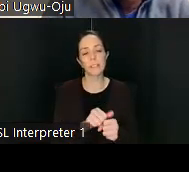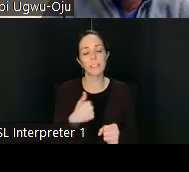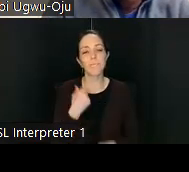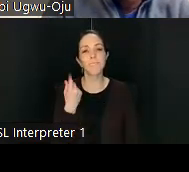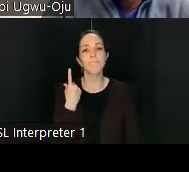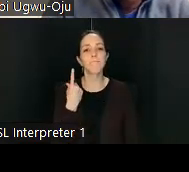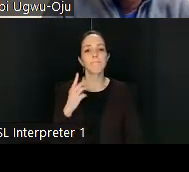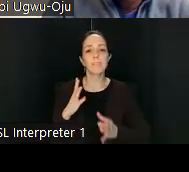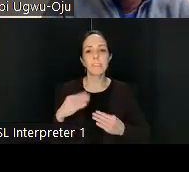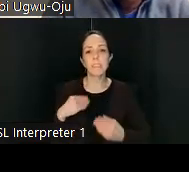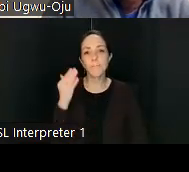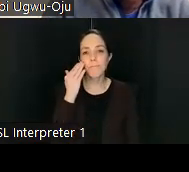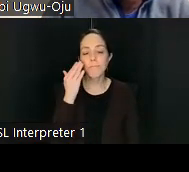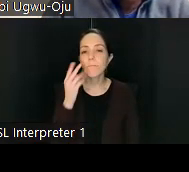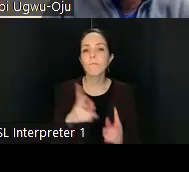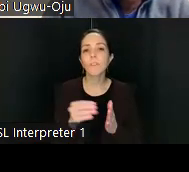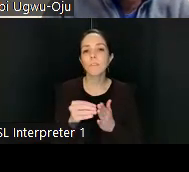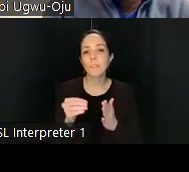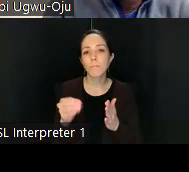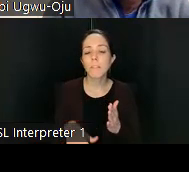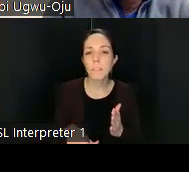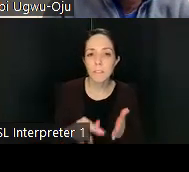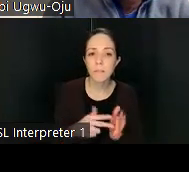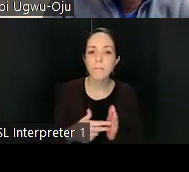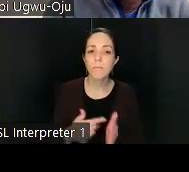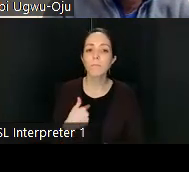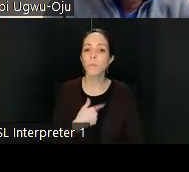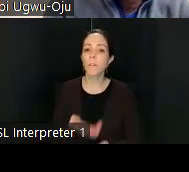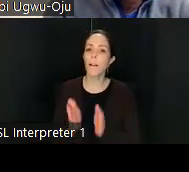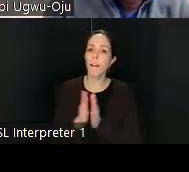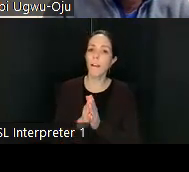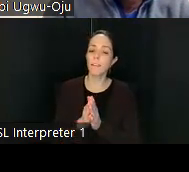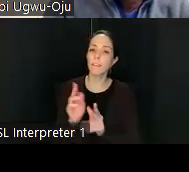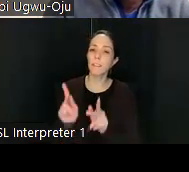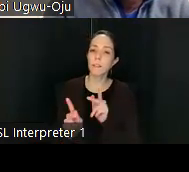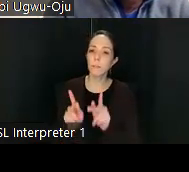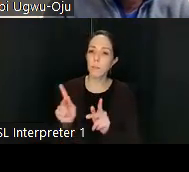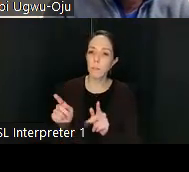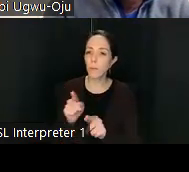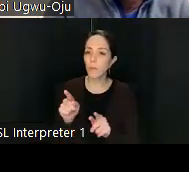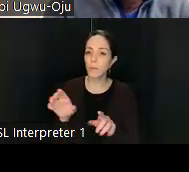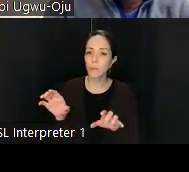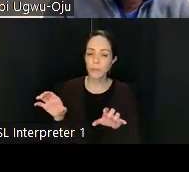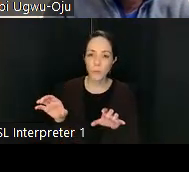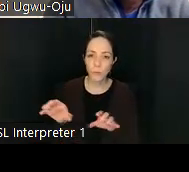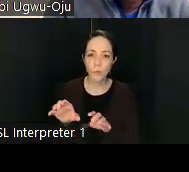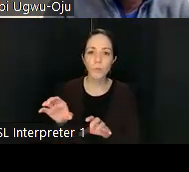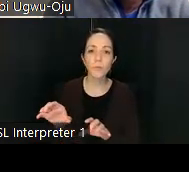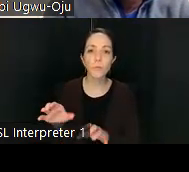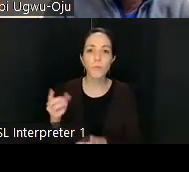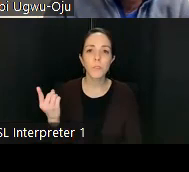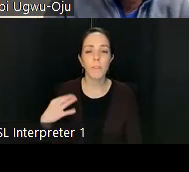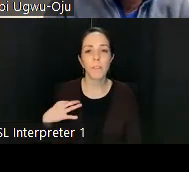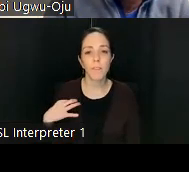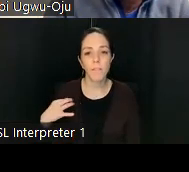asking people to voluntarily do this for nothing, most of these boards, for